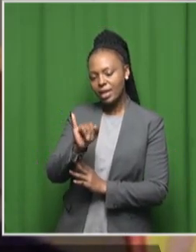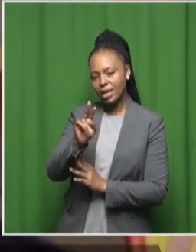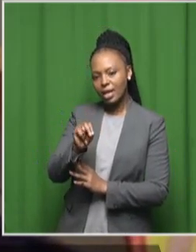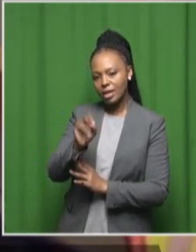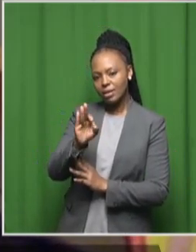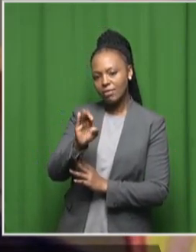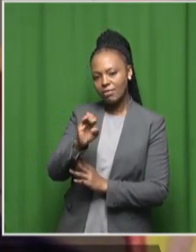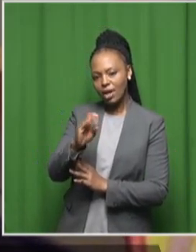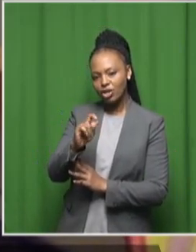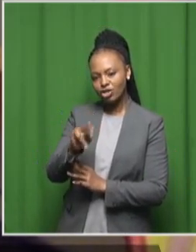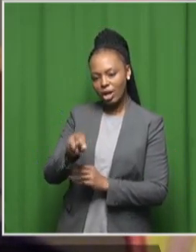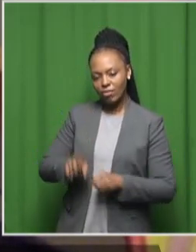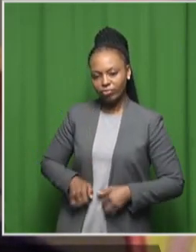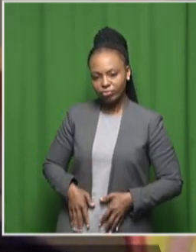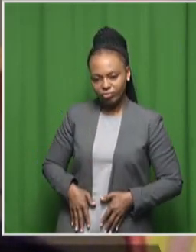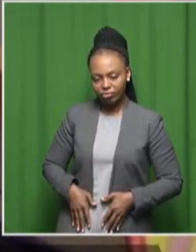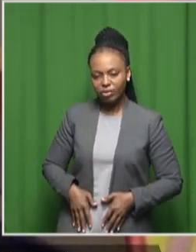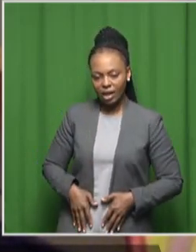catheters, wires, and